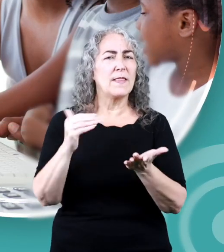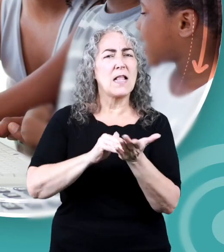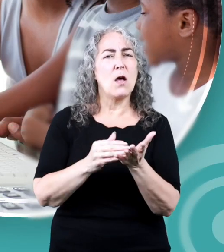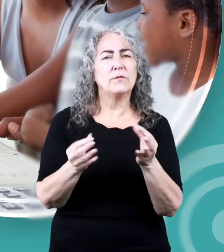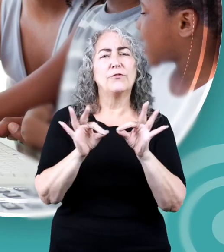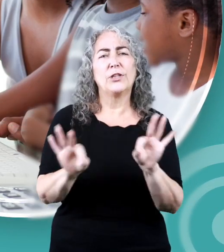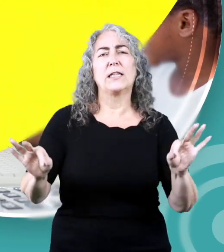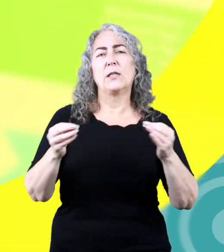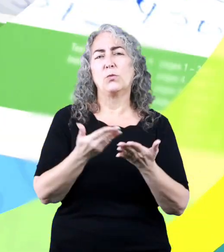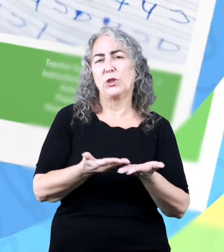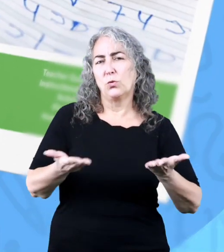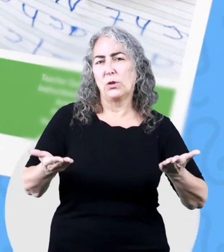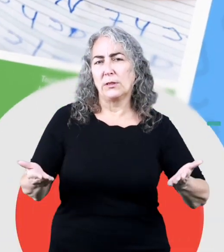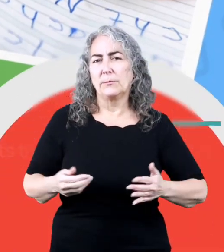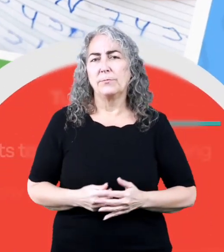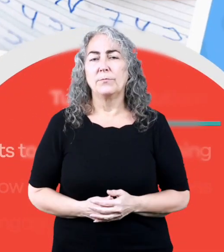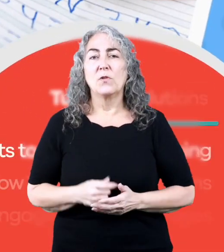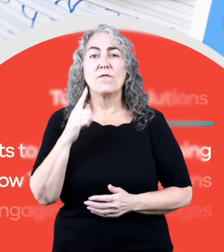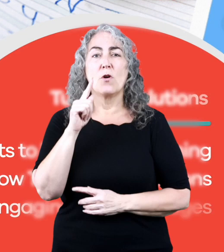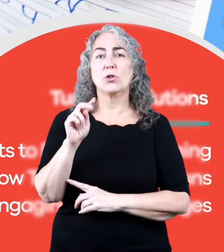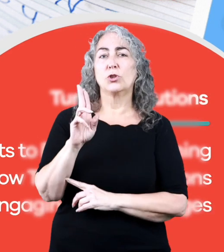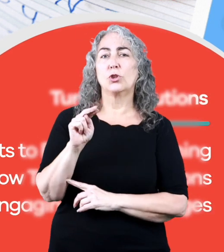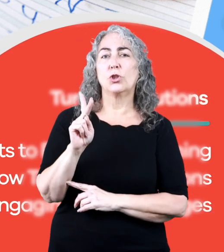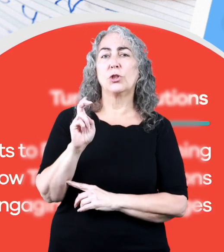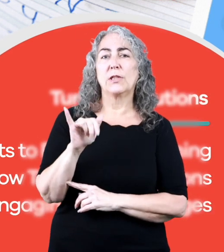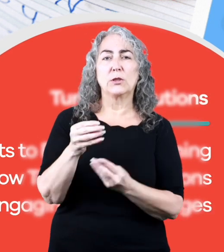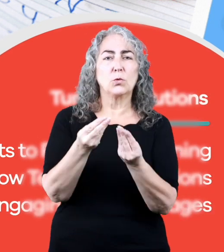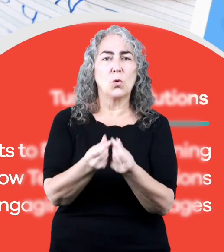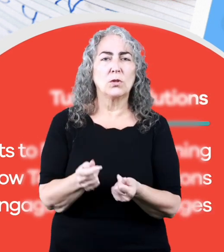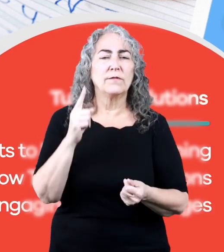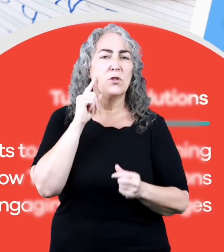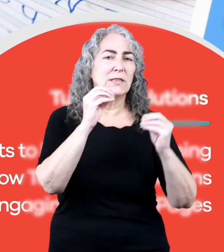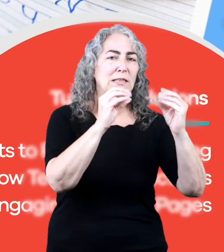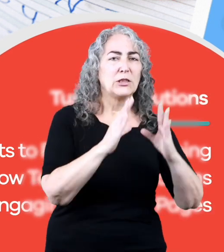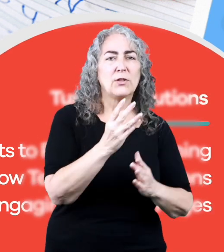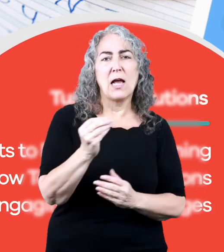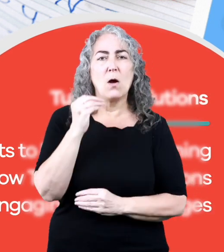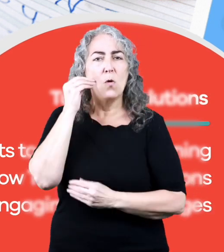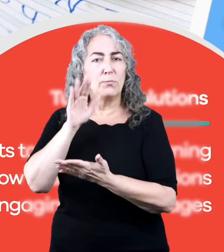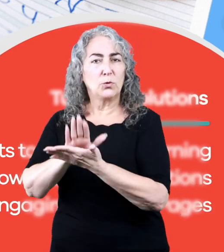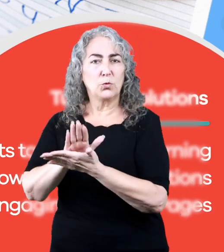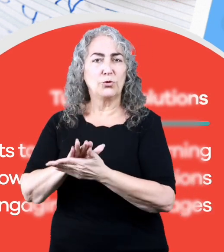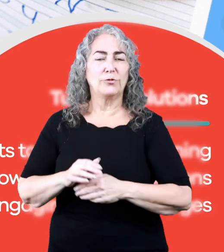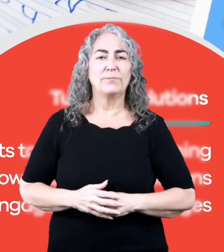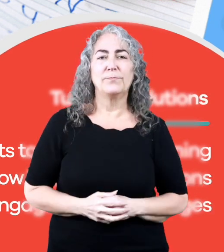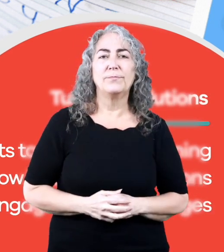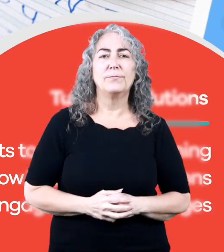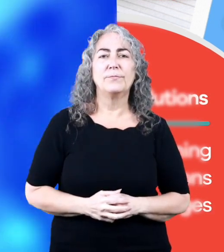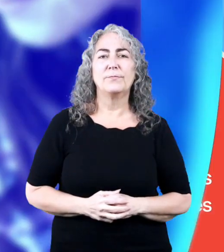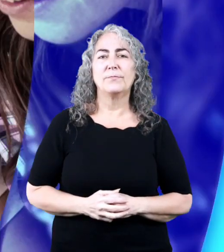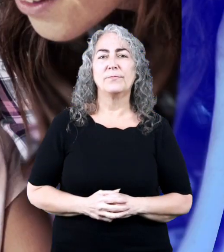thousands of free resources and turnkey solutions for teachers and homeschoolers.